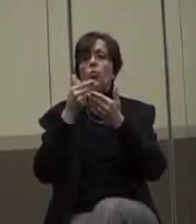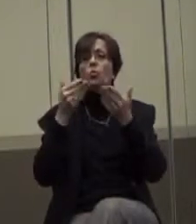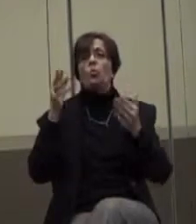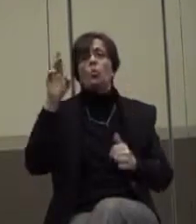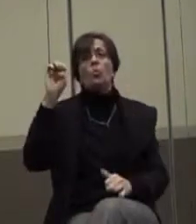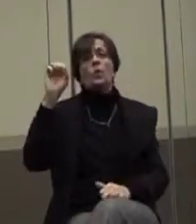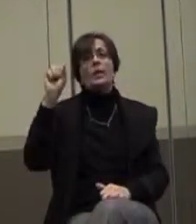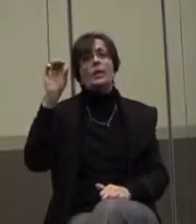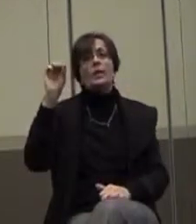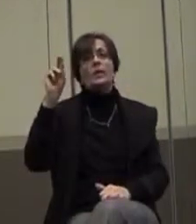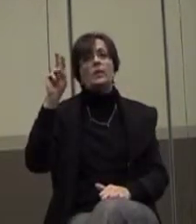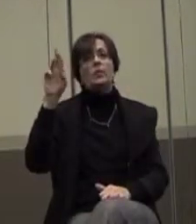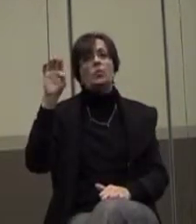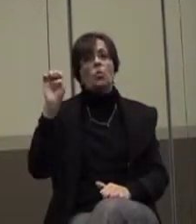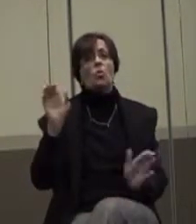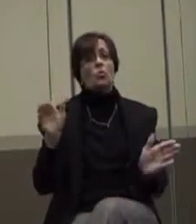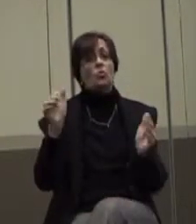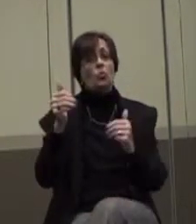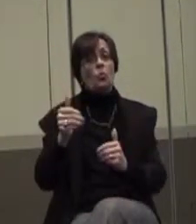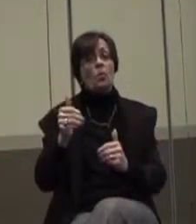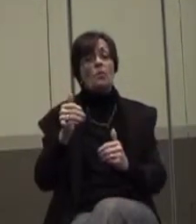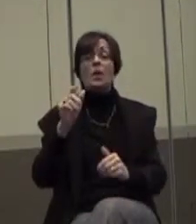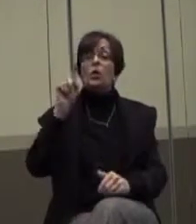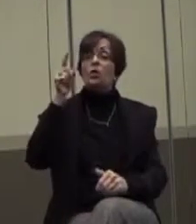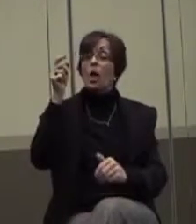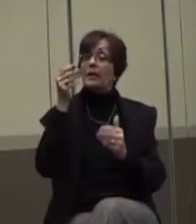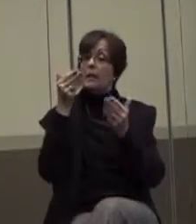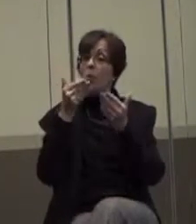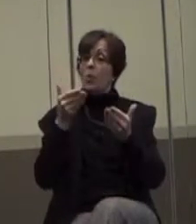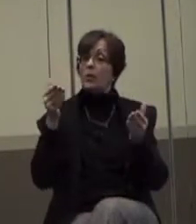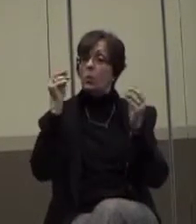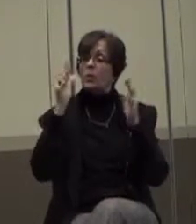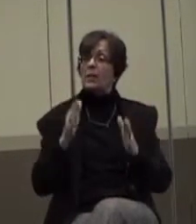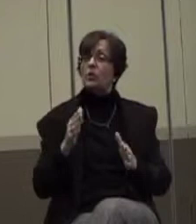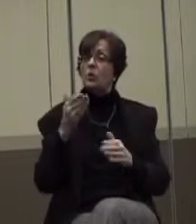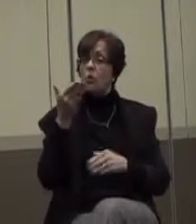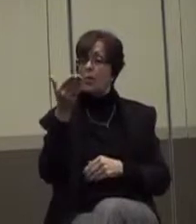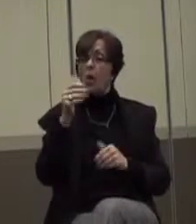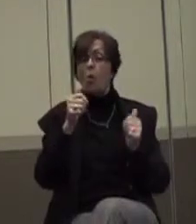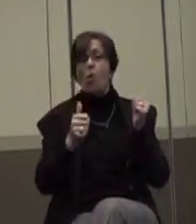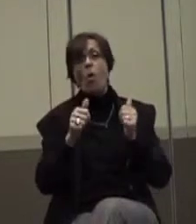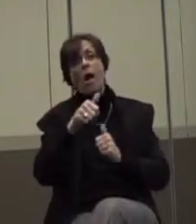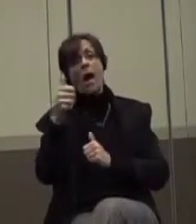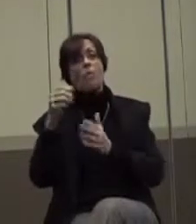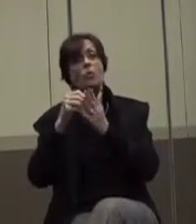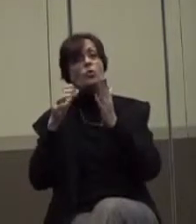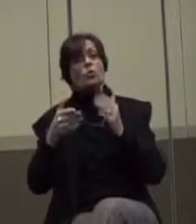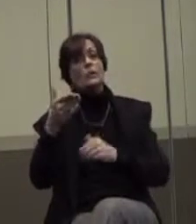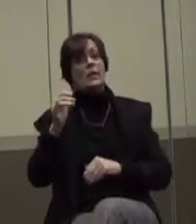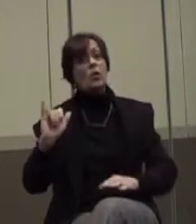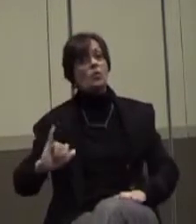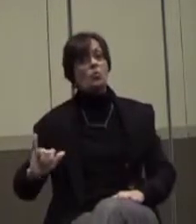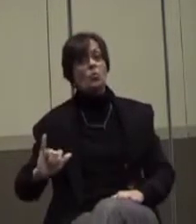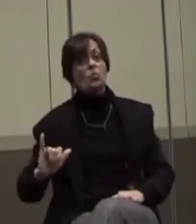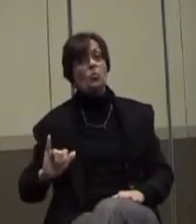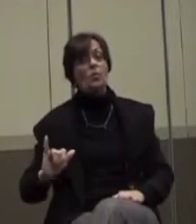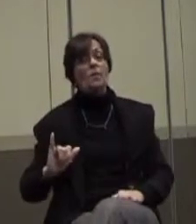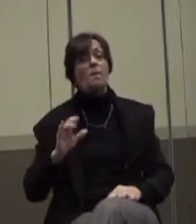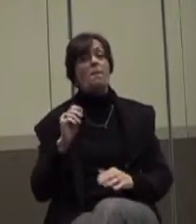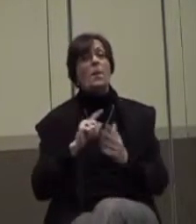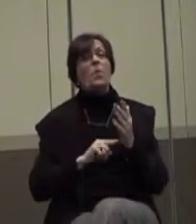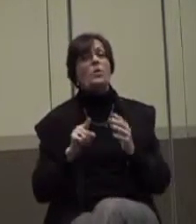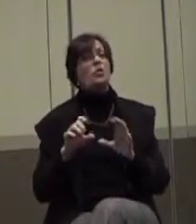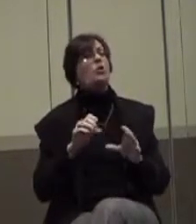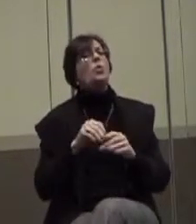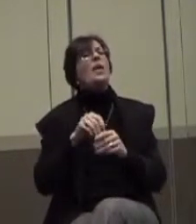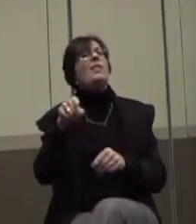room, is it just the resource teacher there, or are there other students there as well? And what does